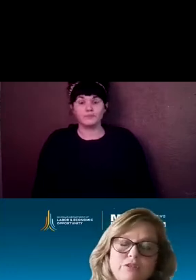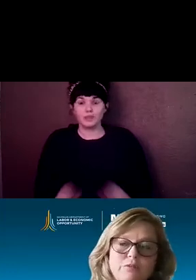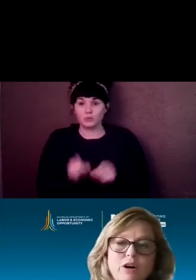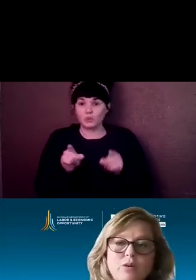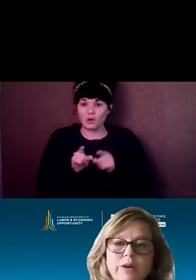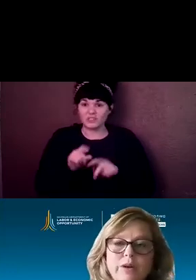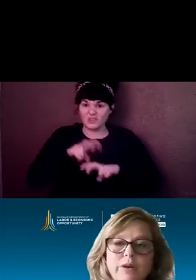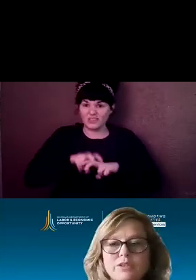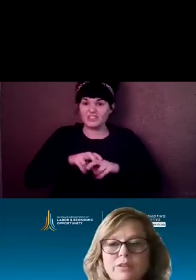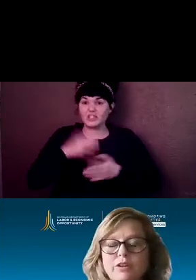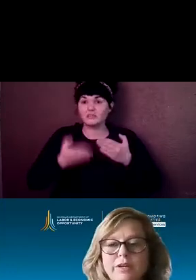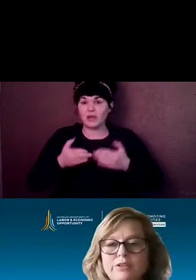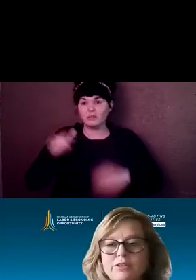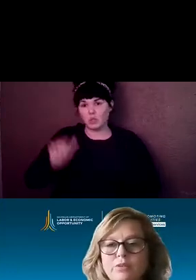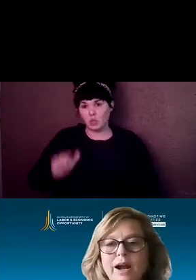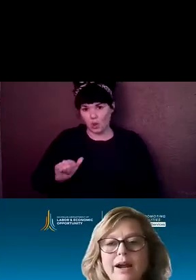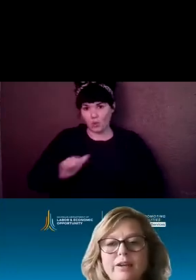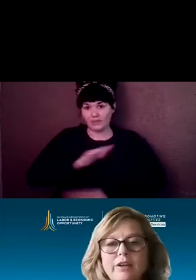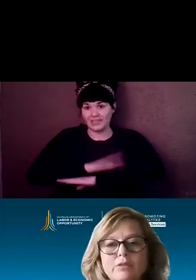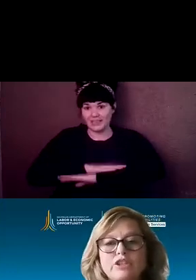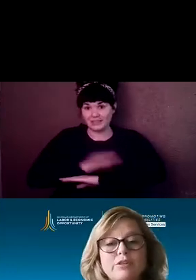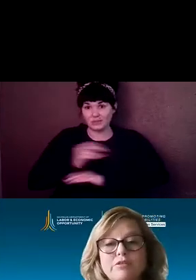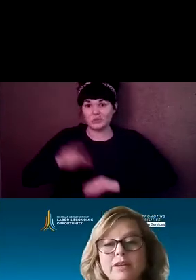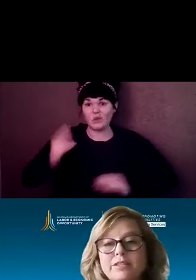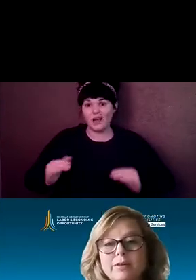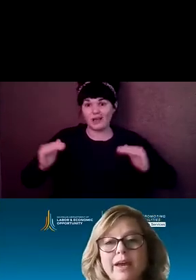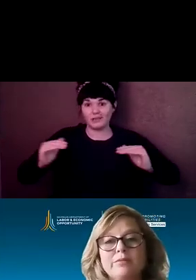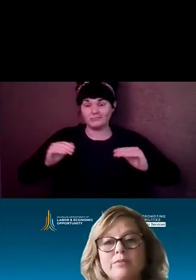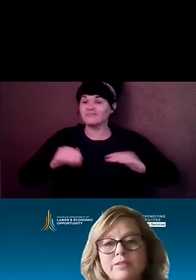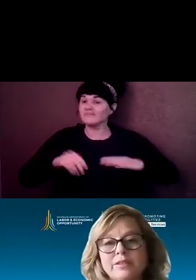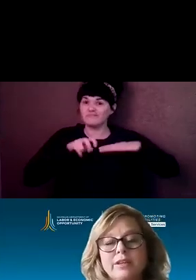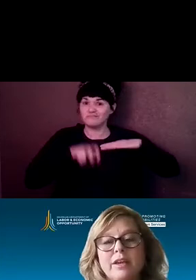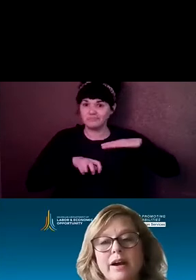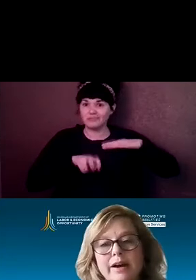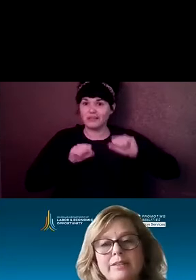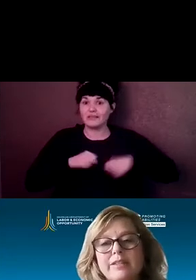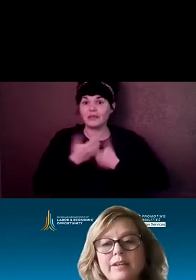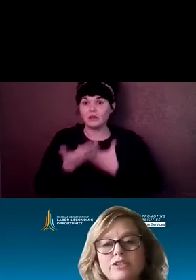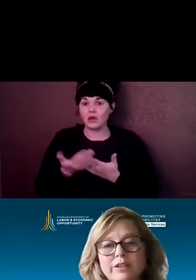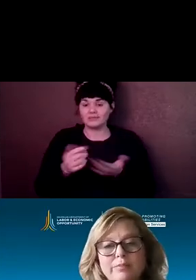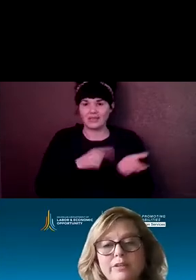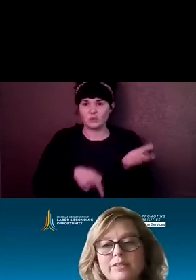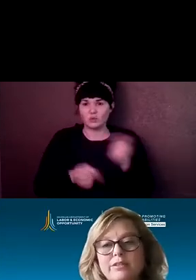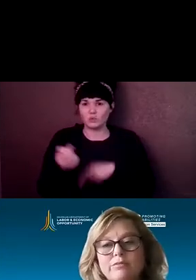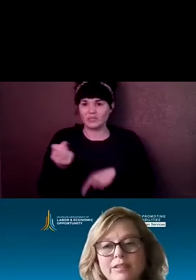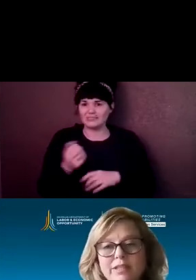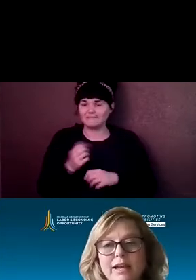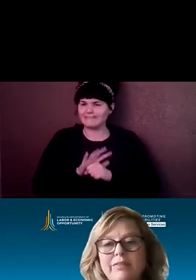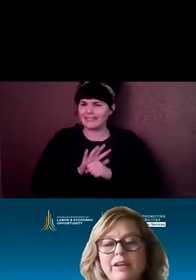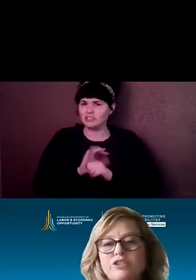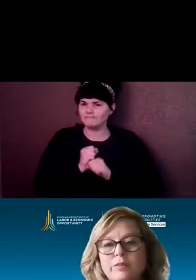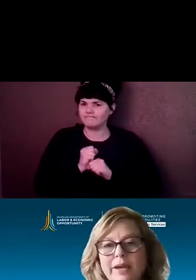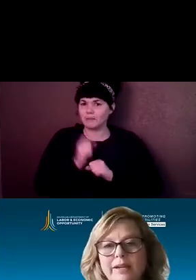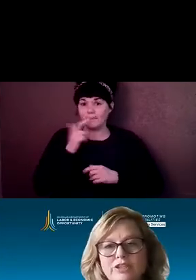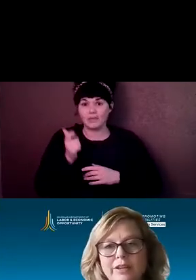too low and the desk was a little bit too high, which can create some of that wrist tension because they're resting on